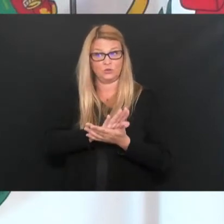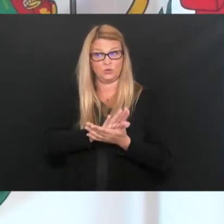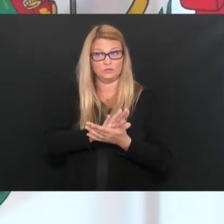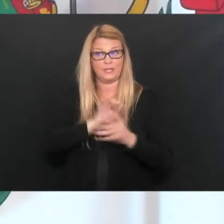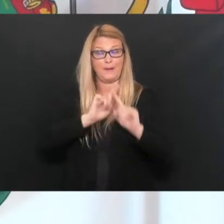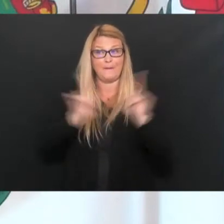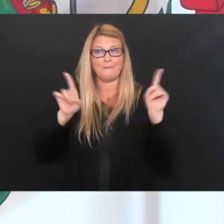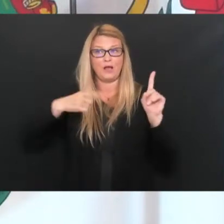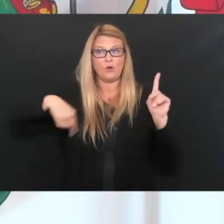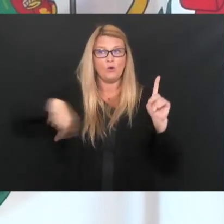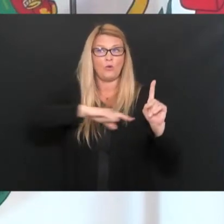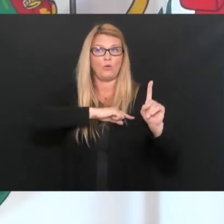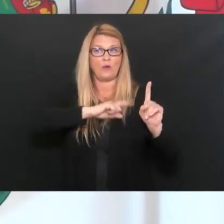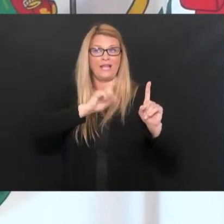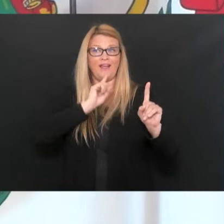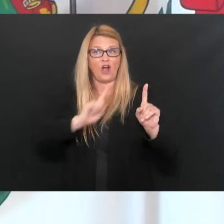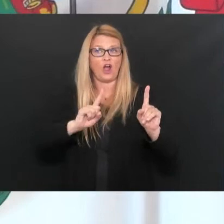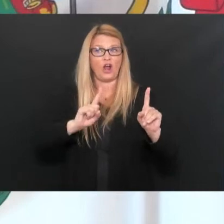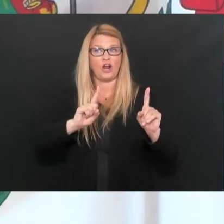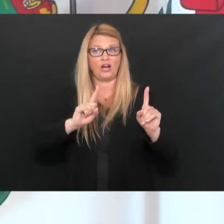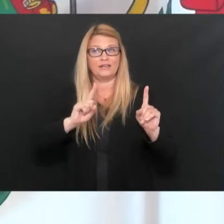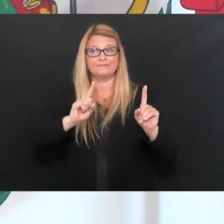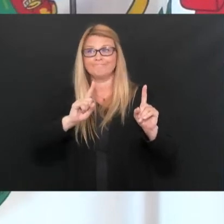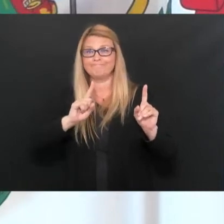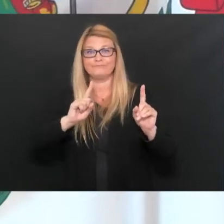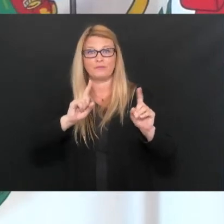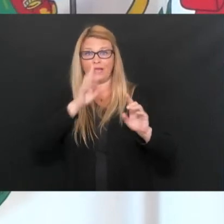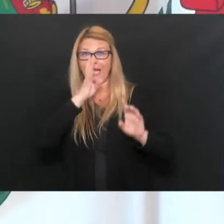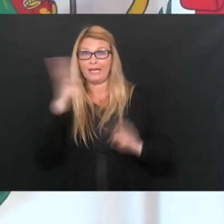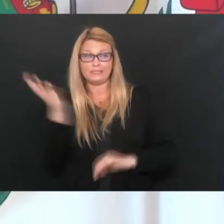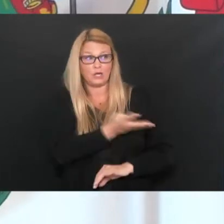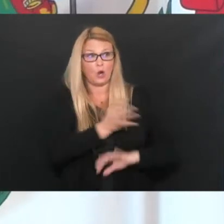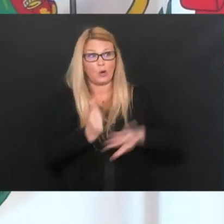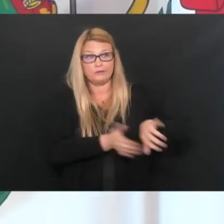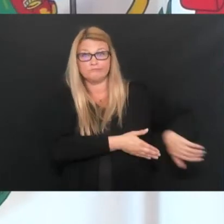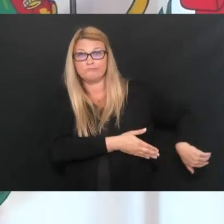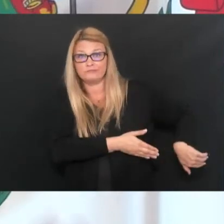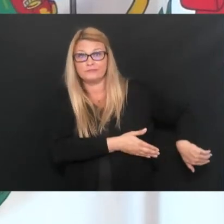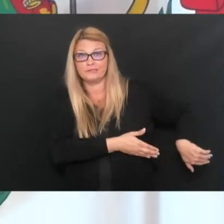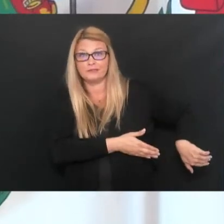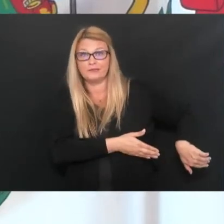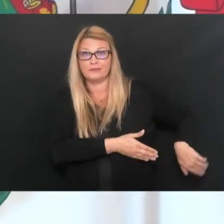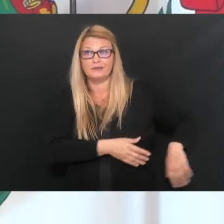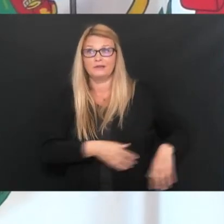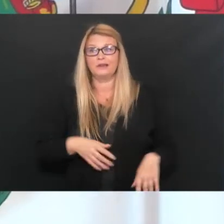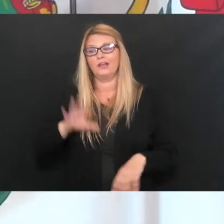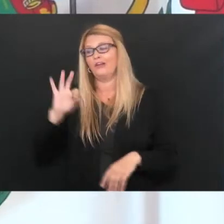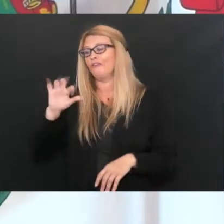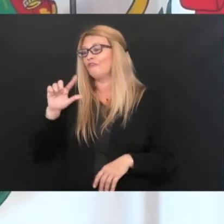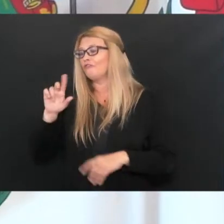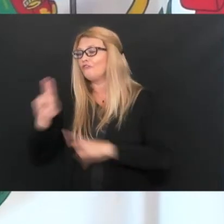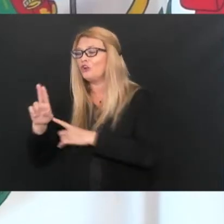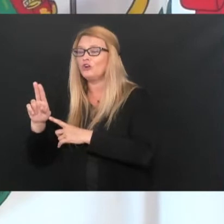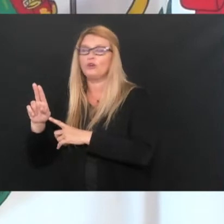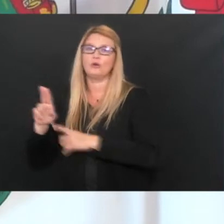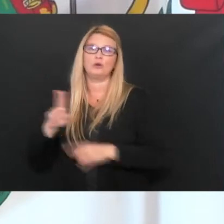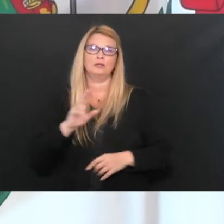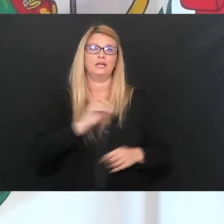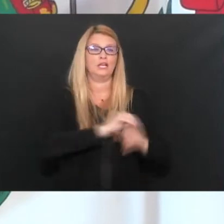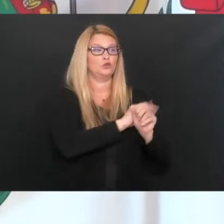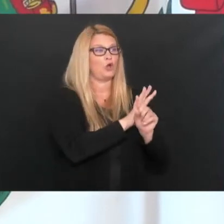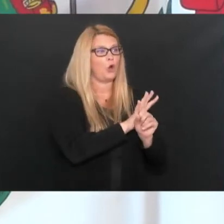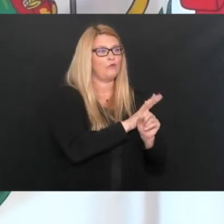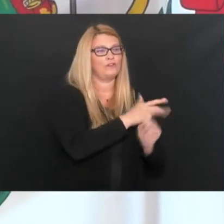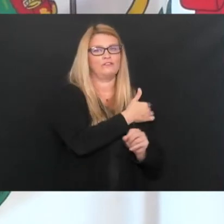literally, we're basically shoved over in a corner and said, well, here's the flu vaccine and here's the COVID